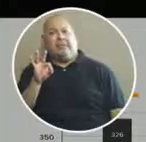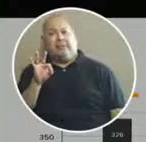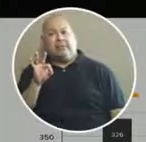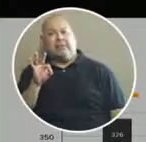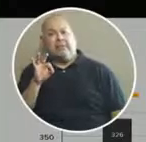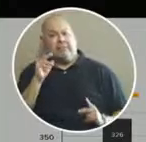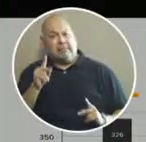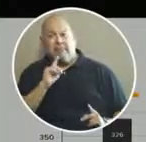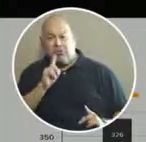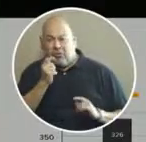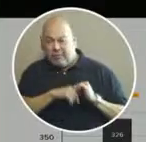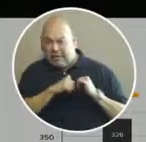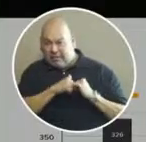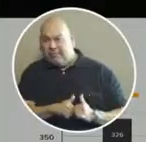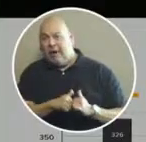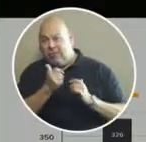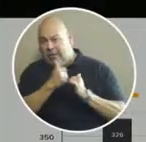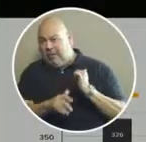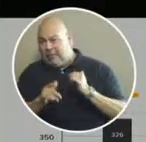orders.